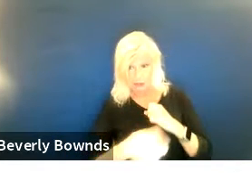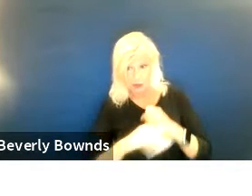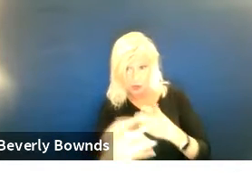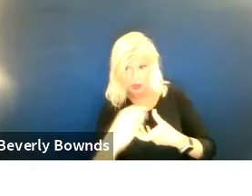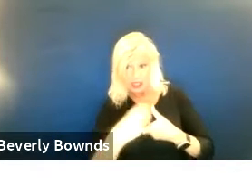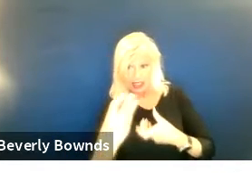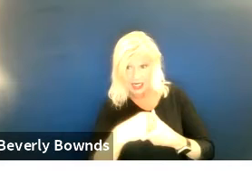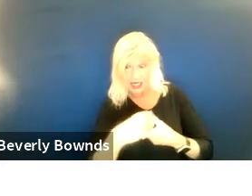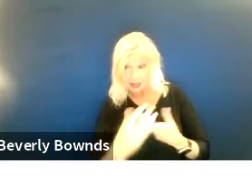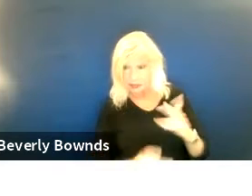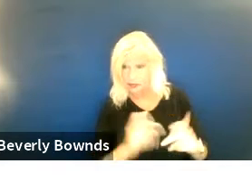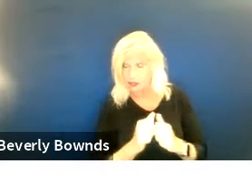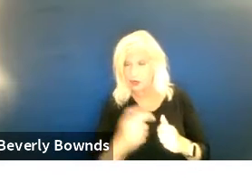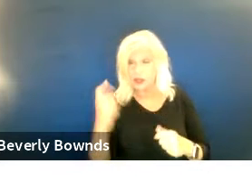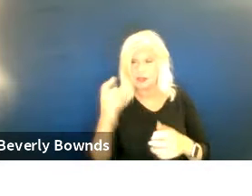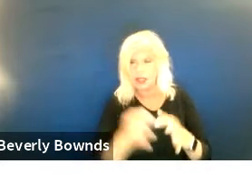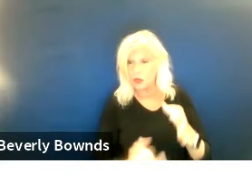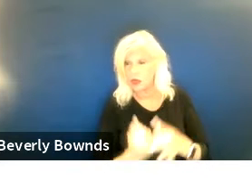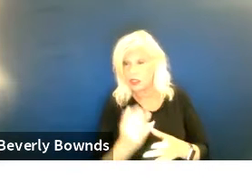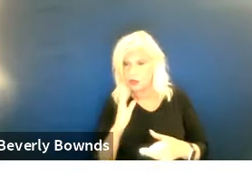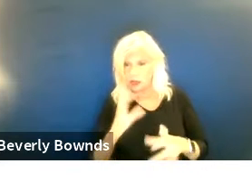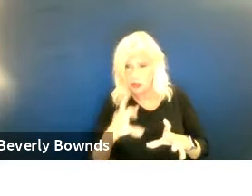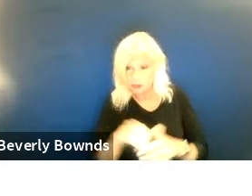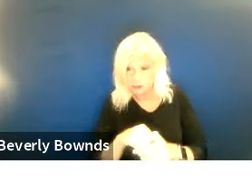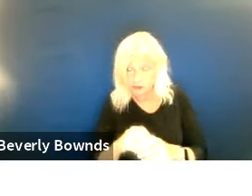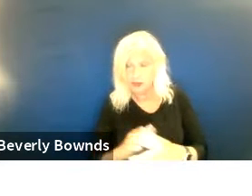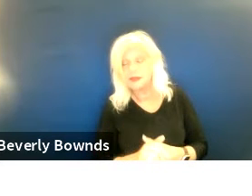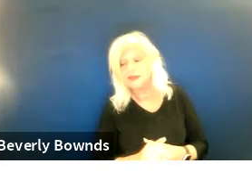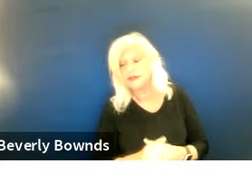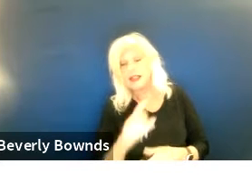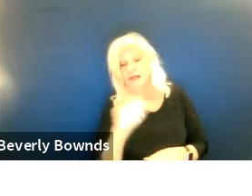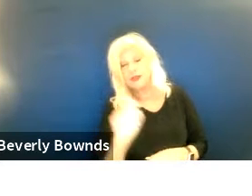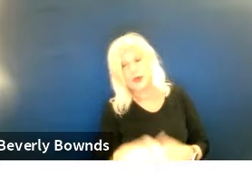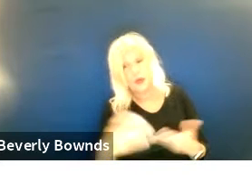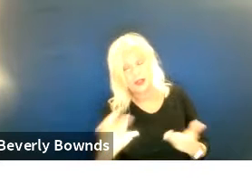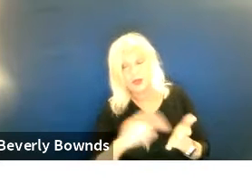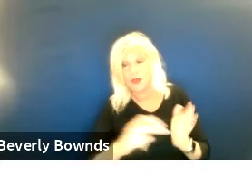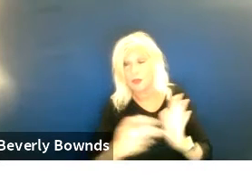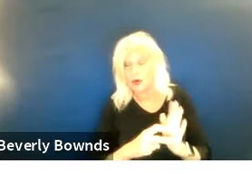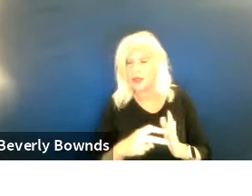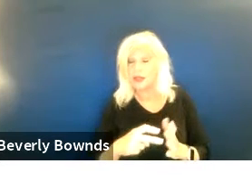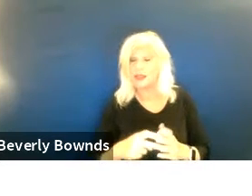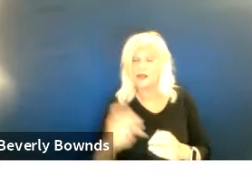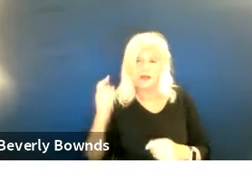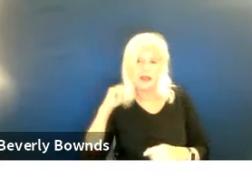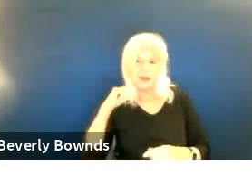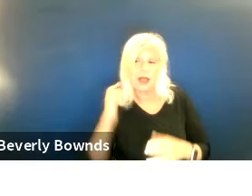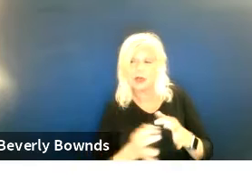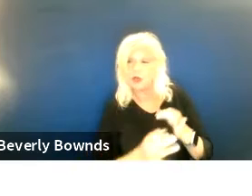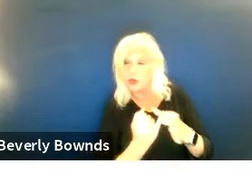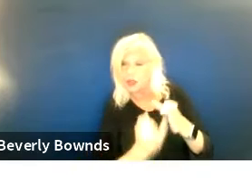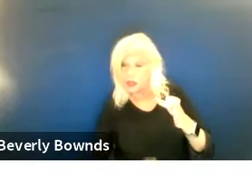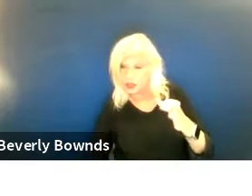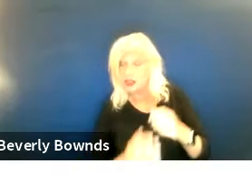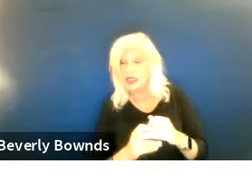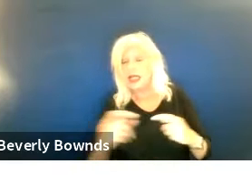physical activity in people with spinal cord injury? Thus, the purpose of the spinal cord injury programming exercise